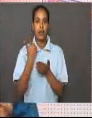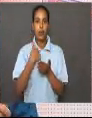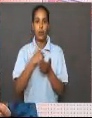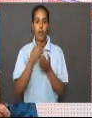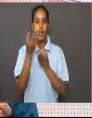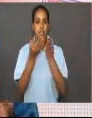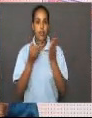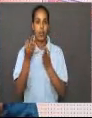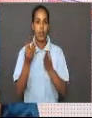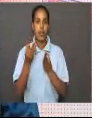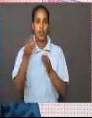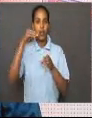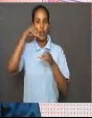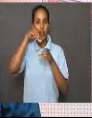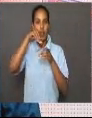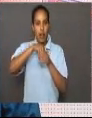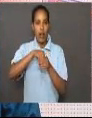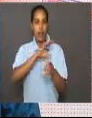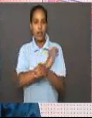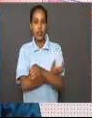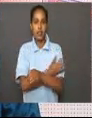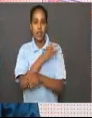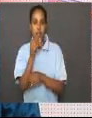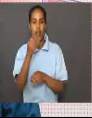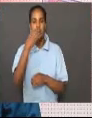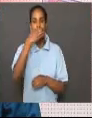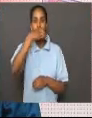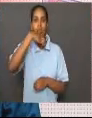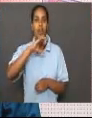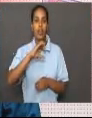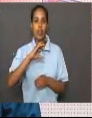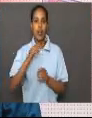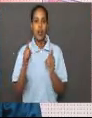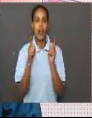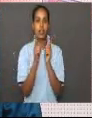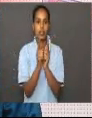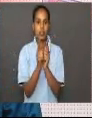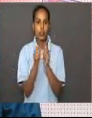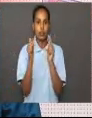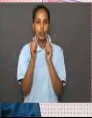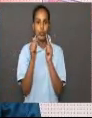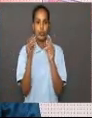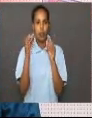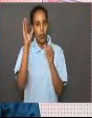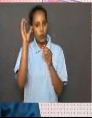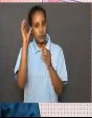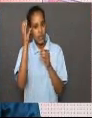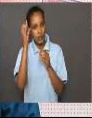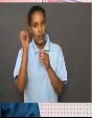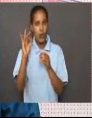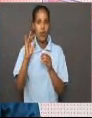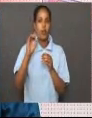will explain internal energy and heat in relation to the concept